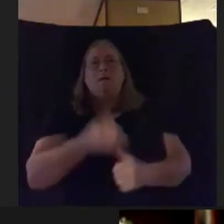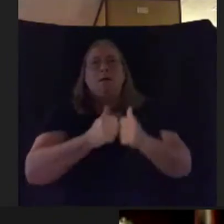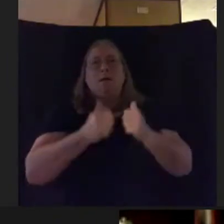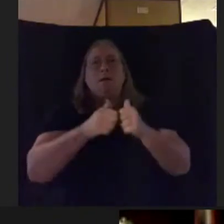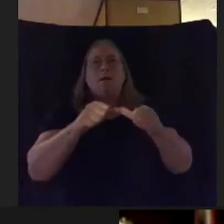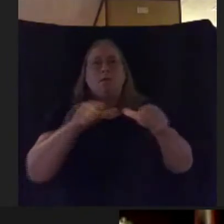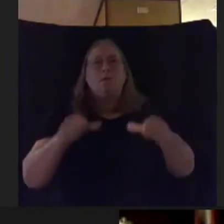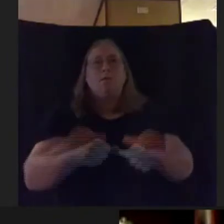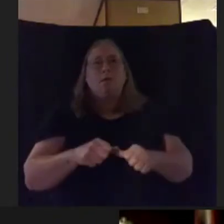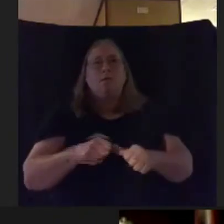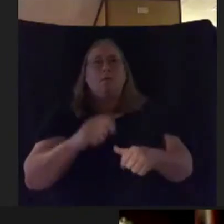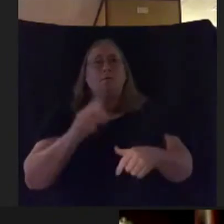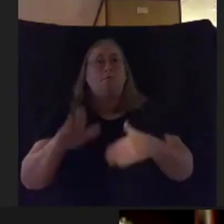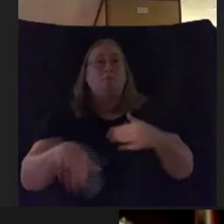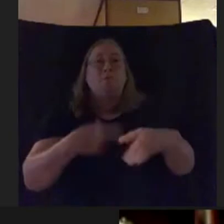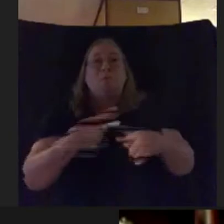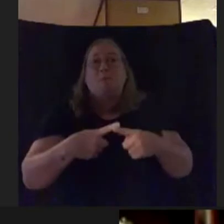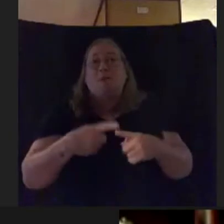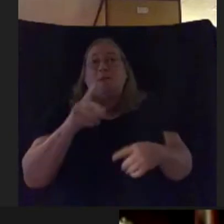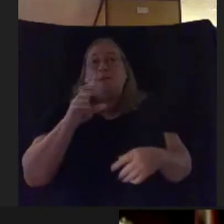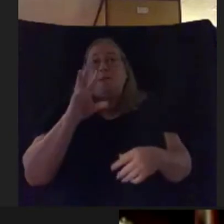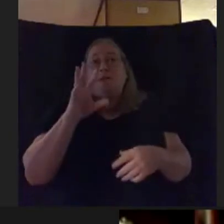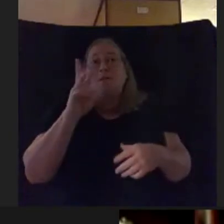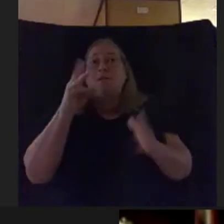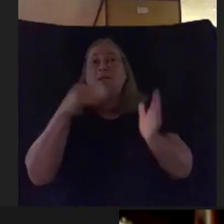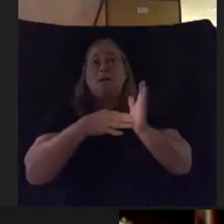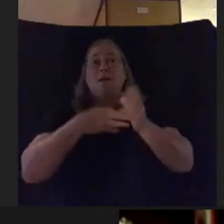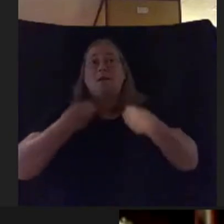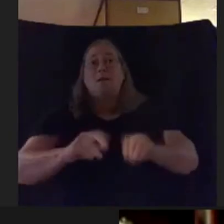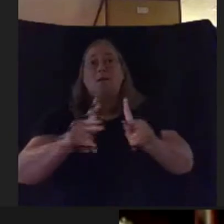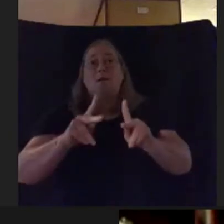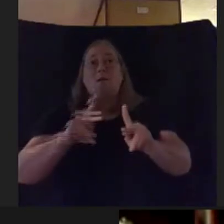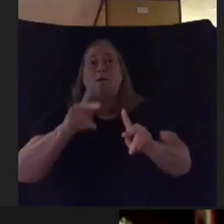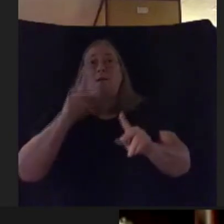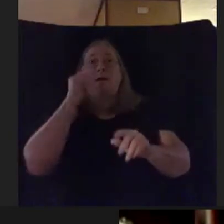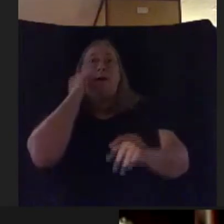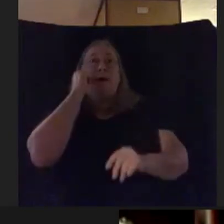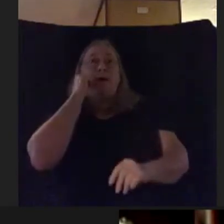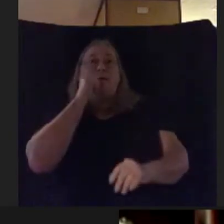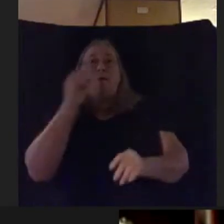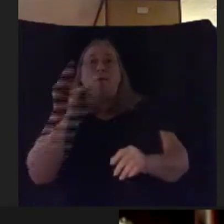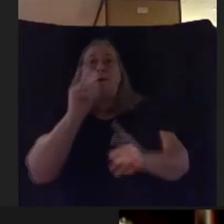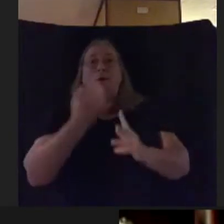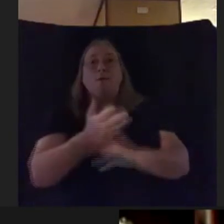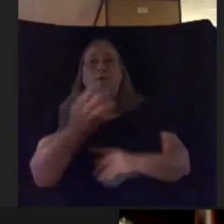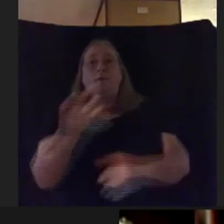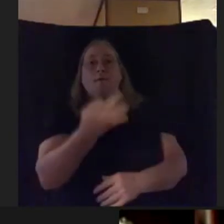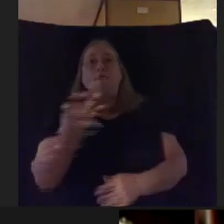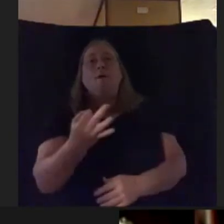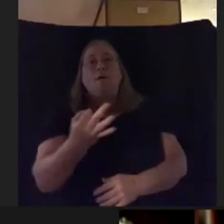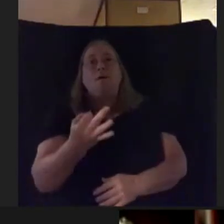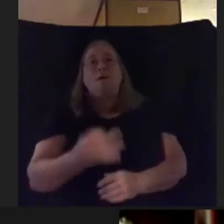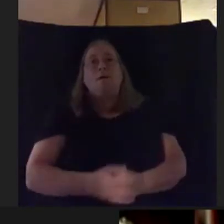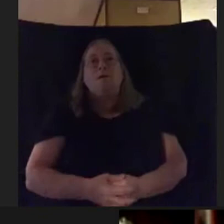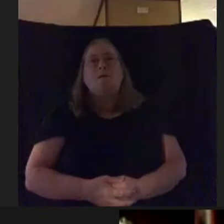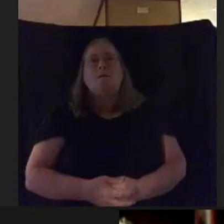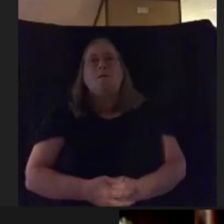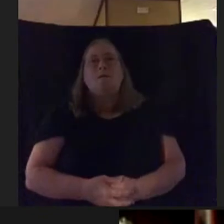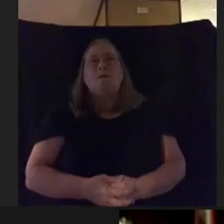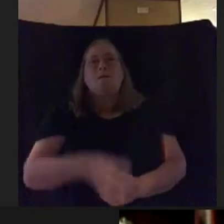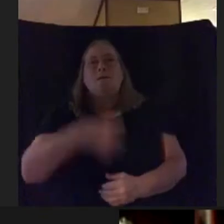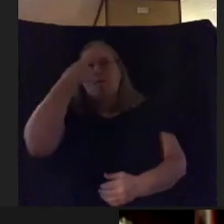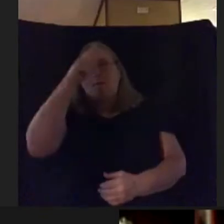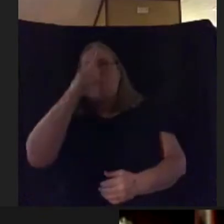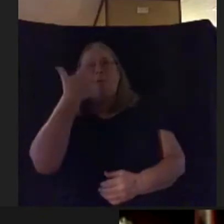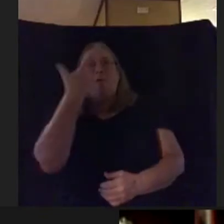about 6,000 opportunities per day, Monday through Friday for the mass vaccination